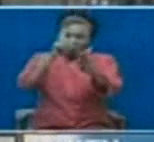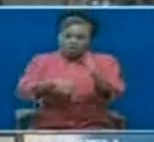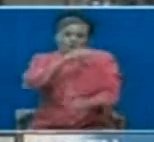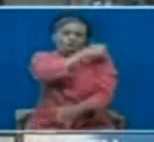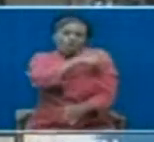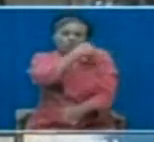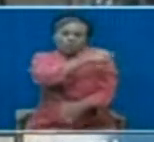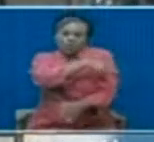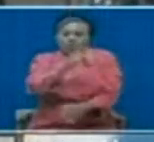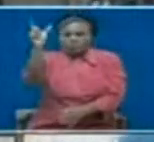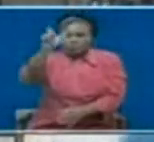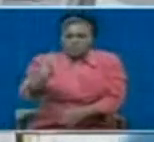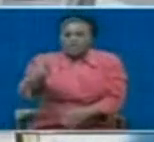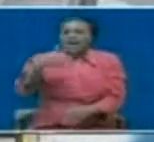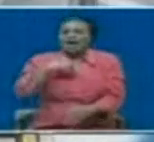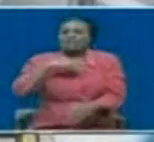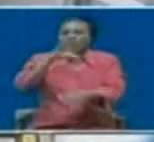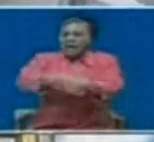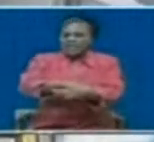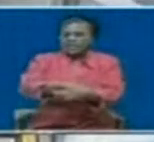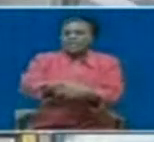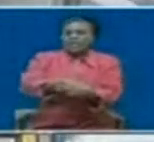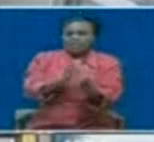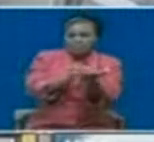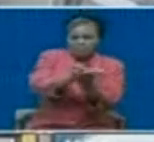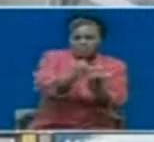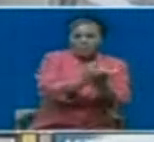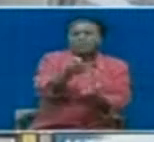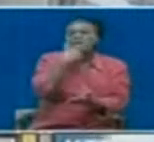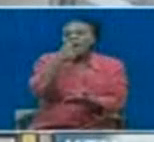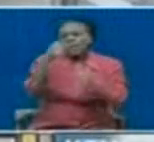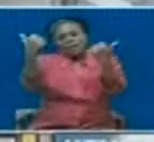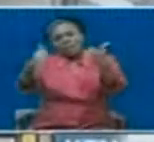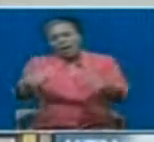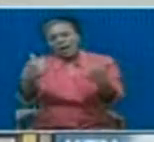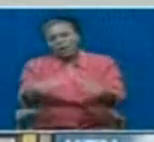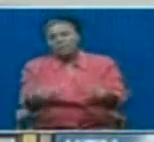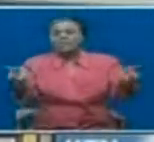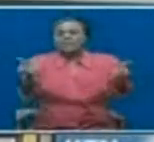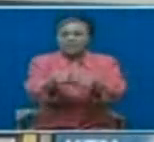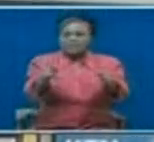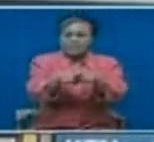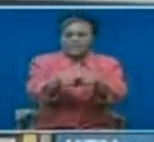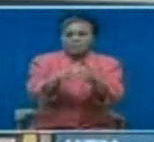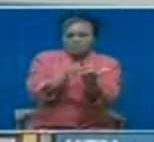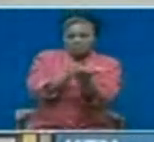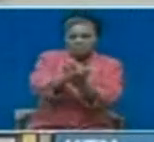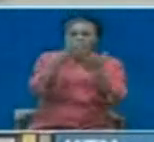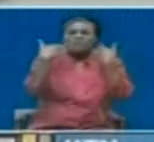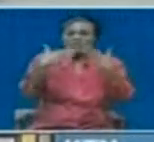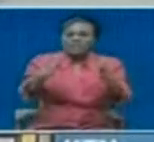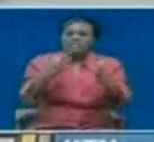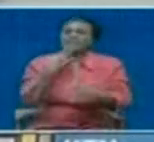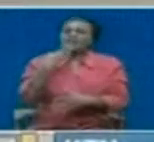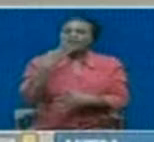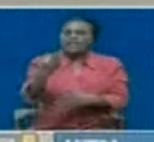serves the coastal region, has not received its allotment of drugs for the last few months. This despite the disbursement of over